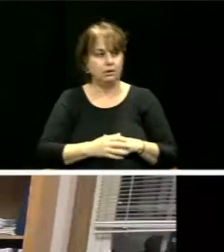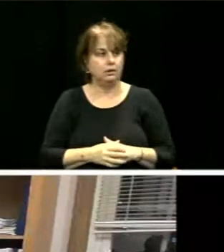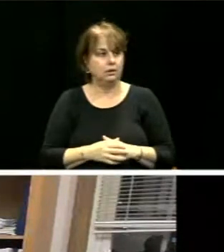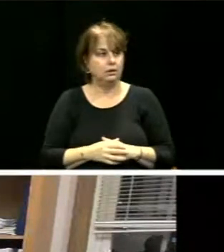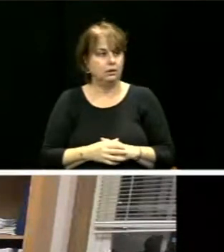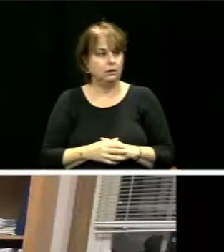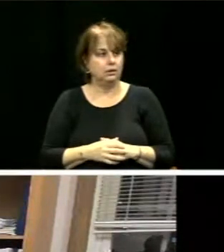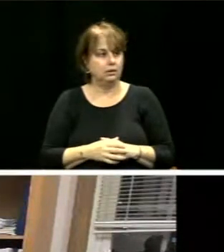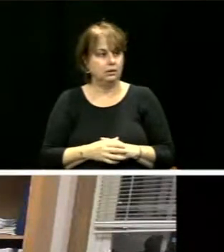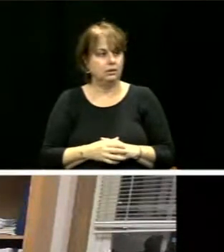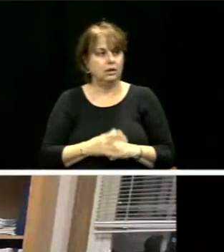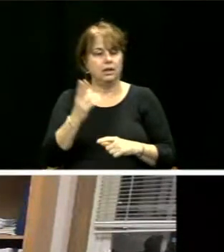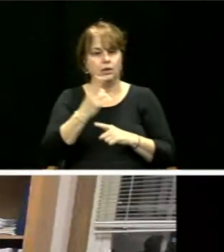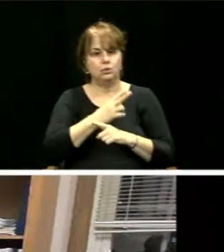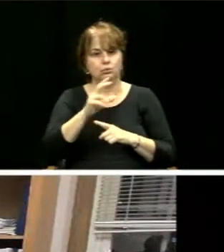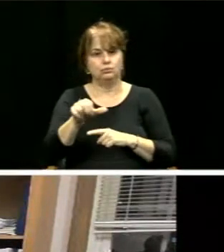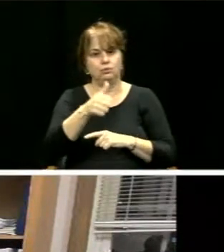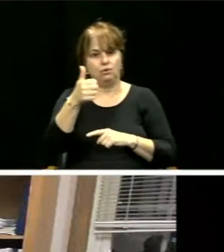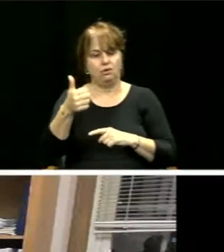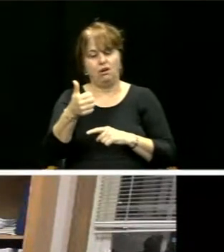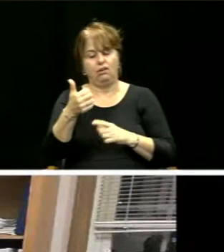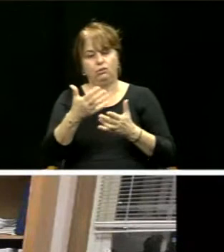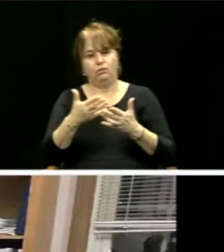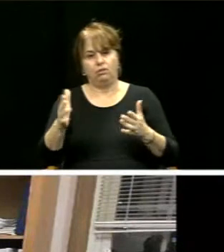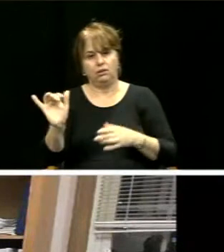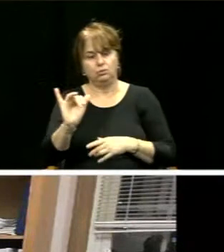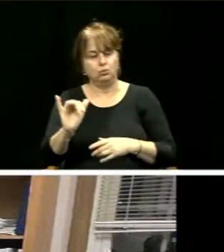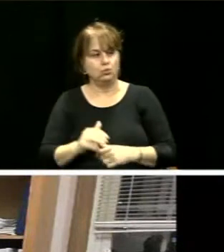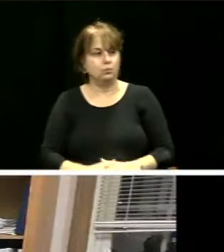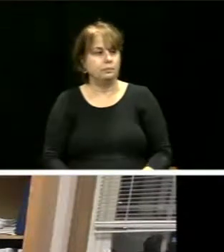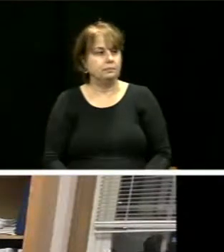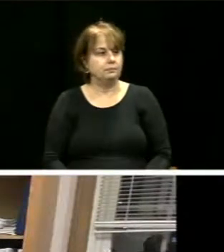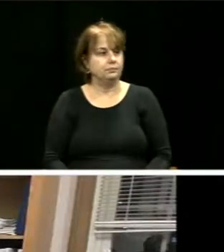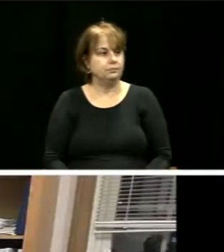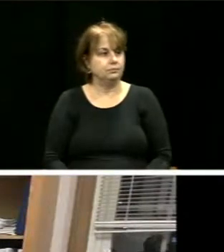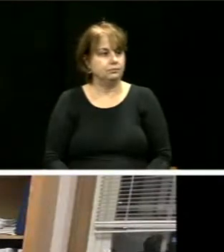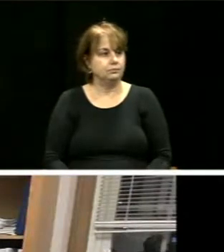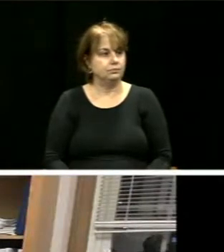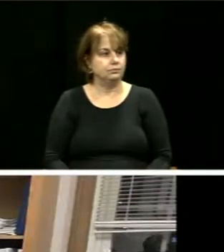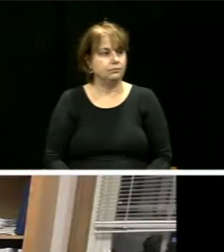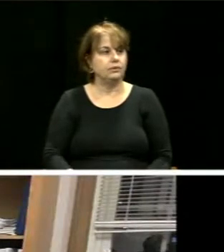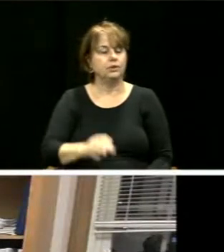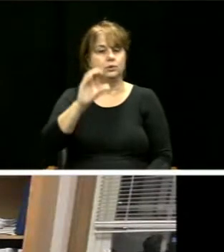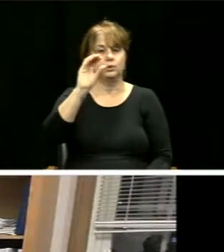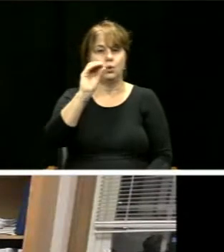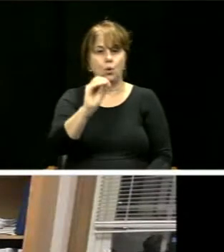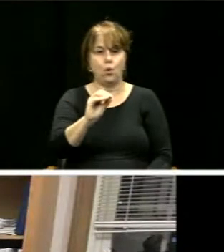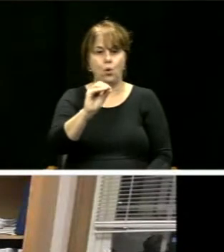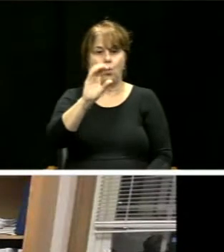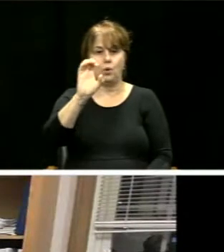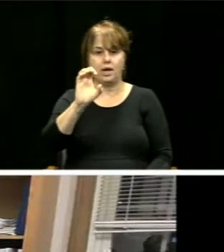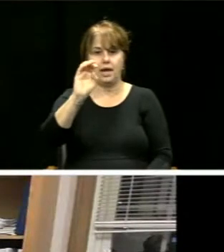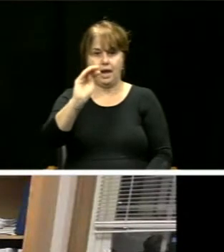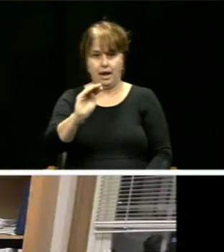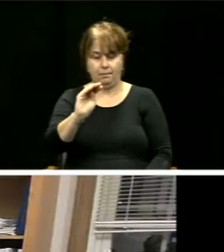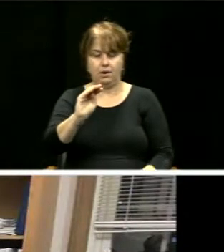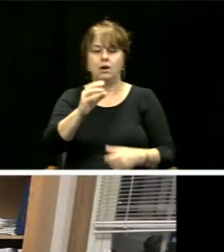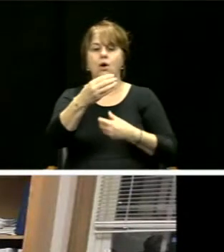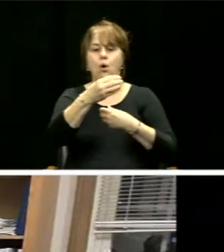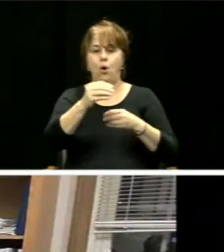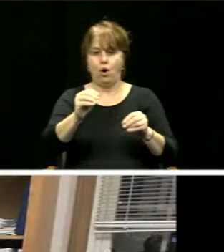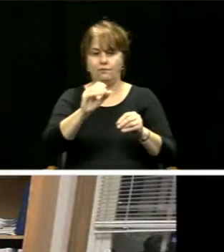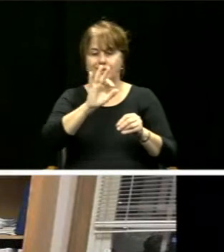used for any other future event. It is the letters OEM, which is Office of Emergency